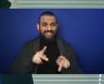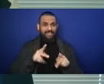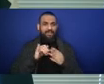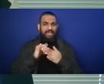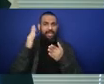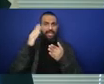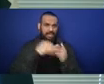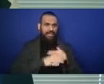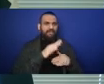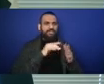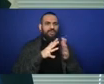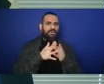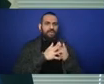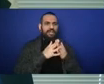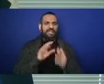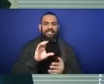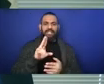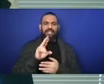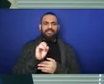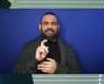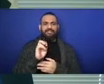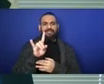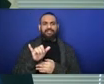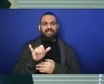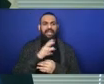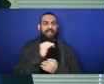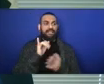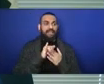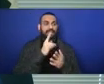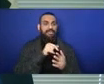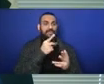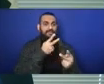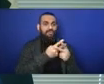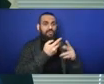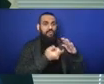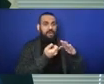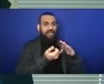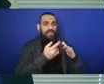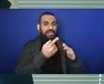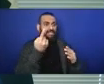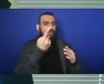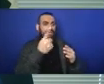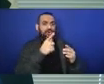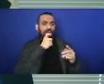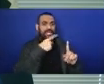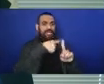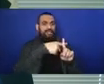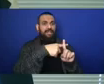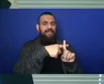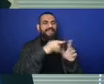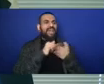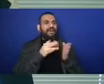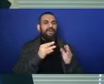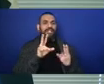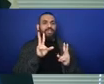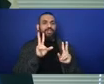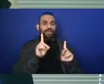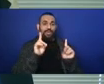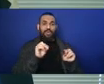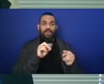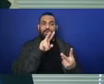Rio Grande Valley process those families. And so they are coming into a central processing center. I toured it yesterday. I